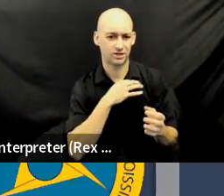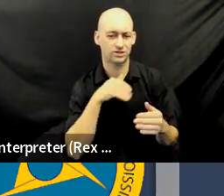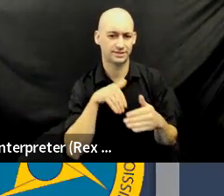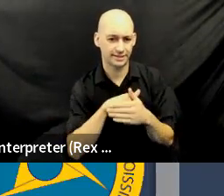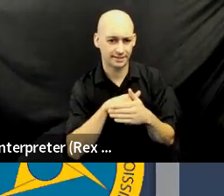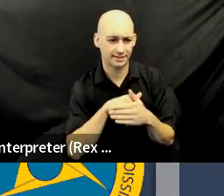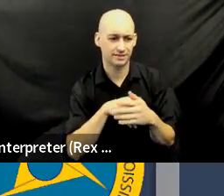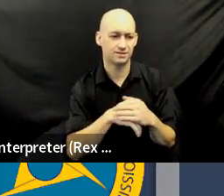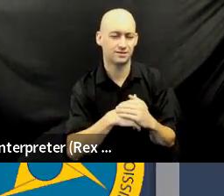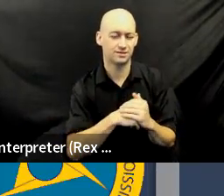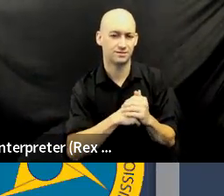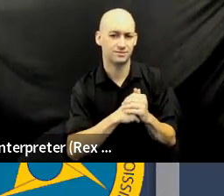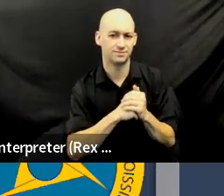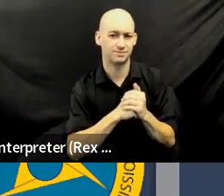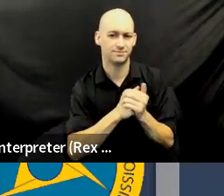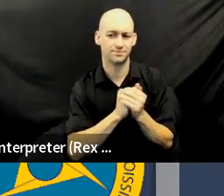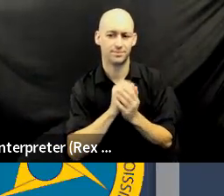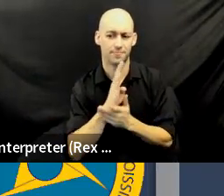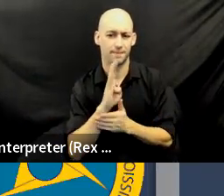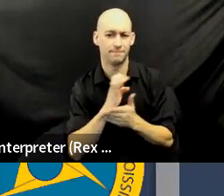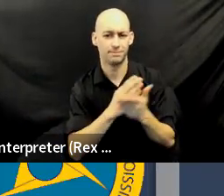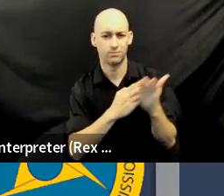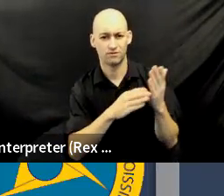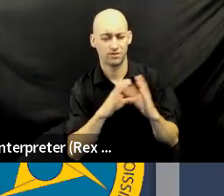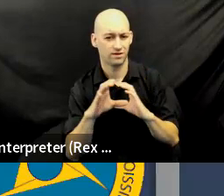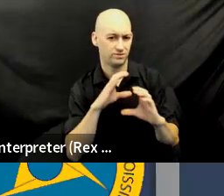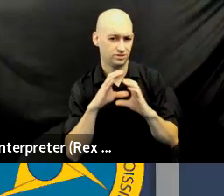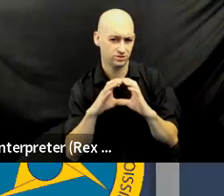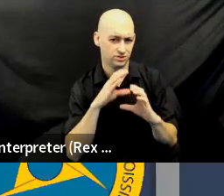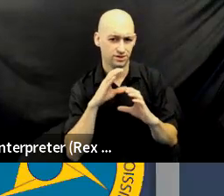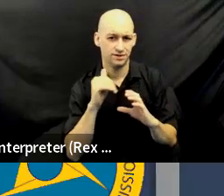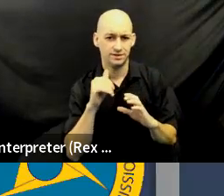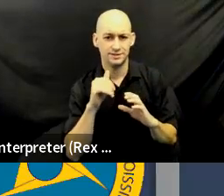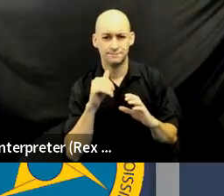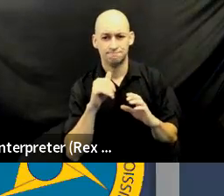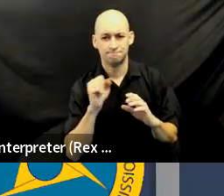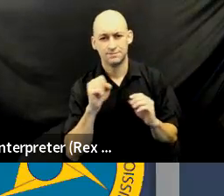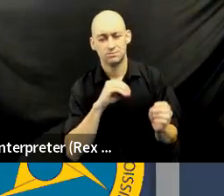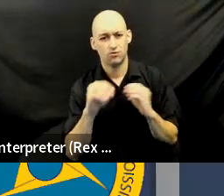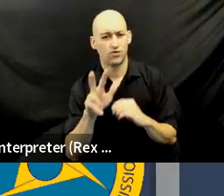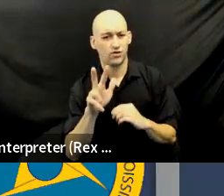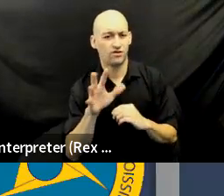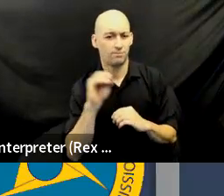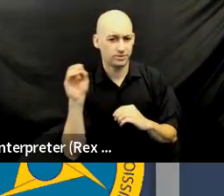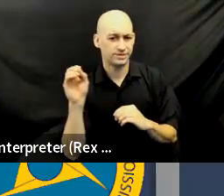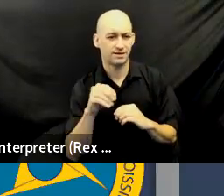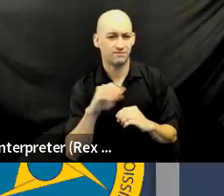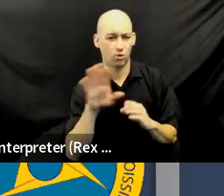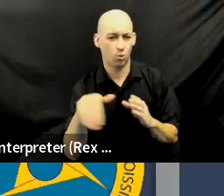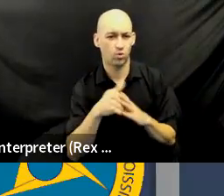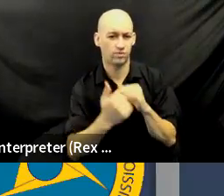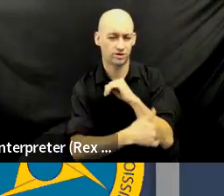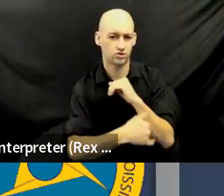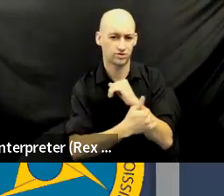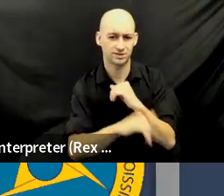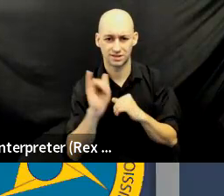can be part of the conversation, especially since we move 35% of the nation's imports.